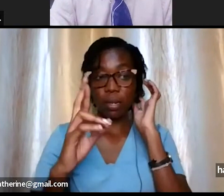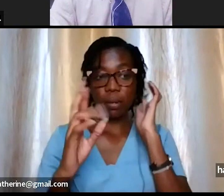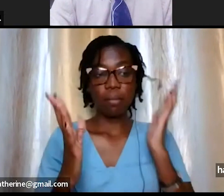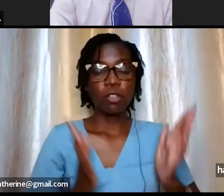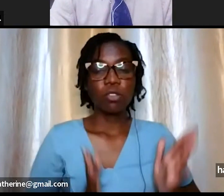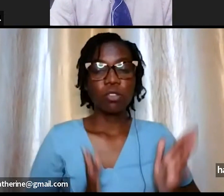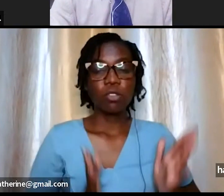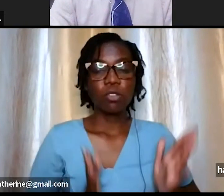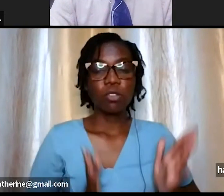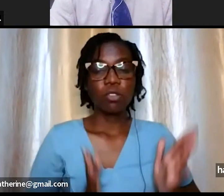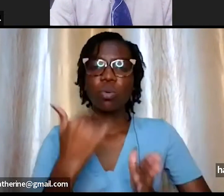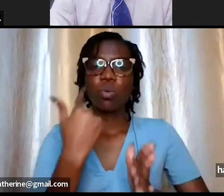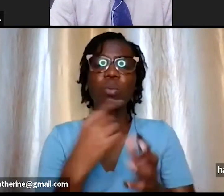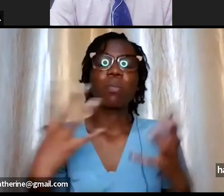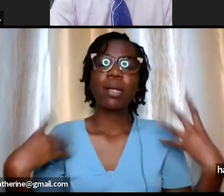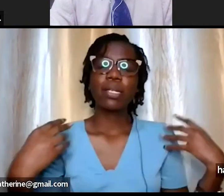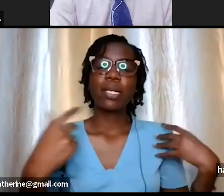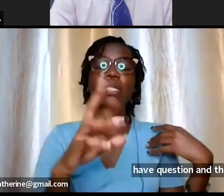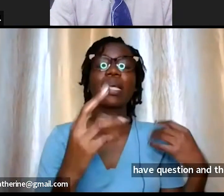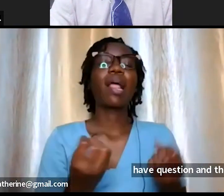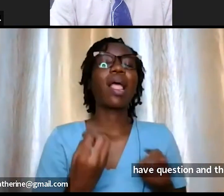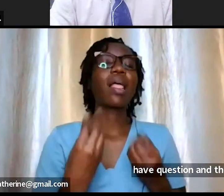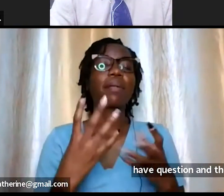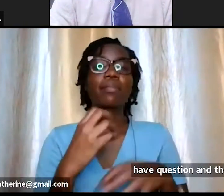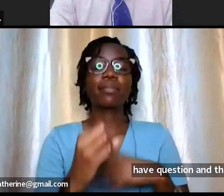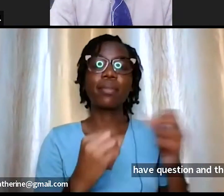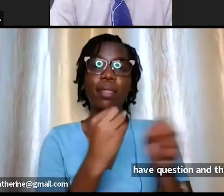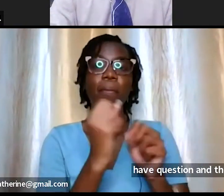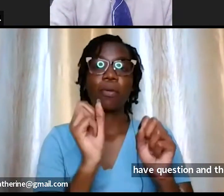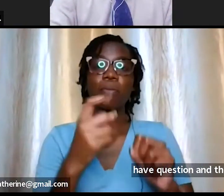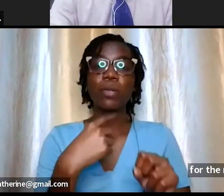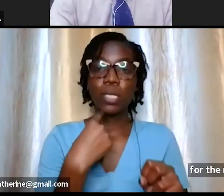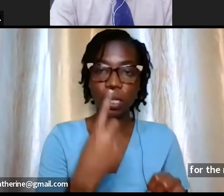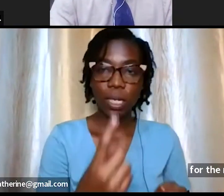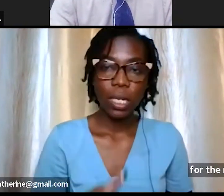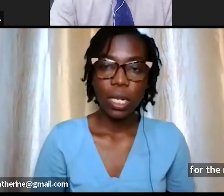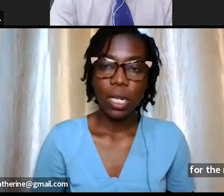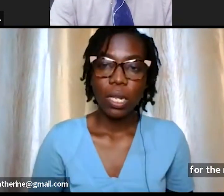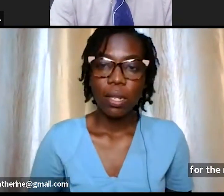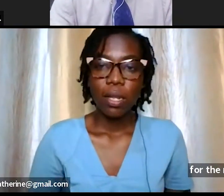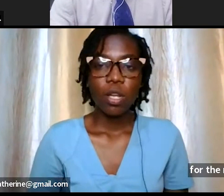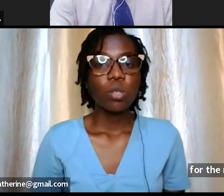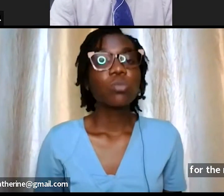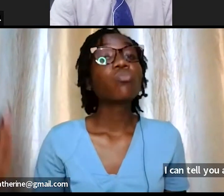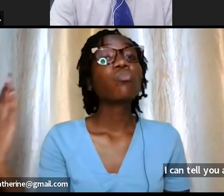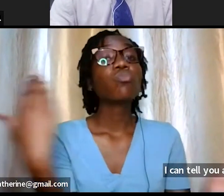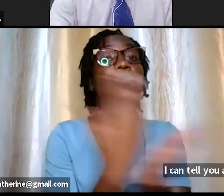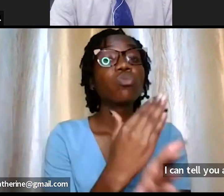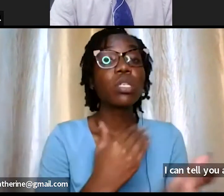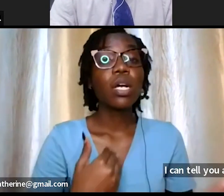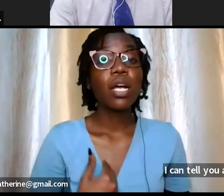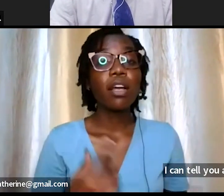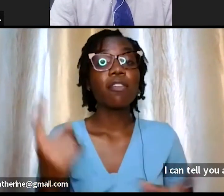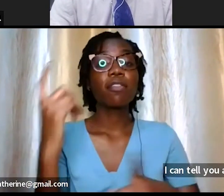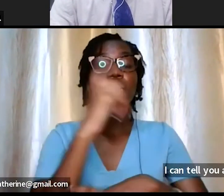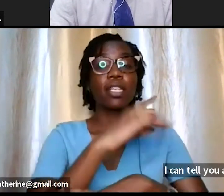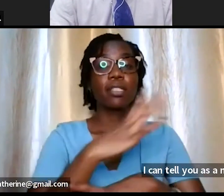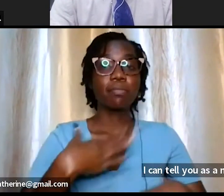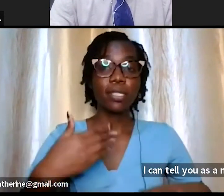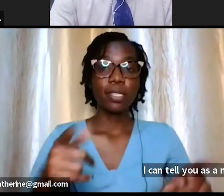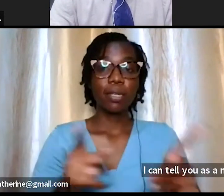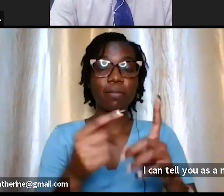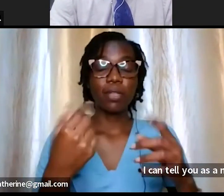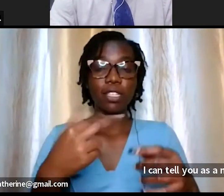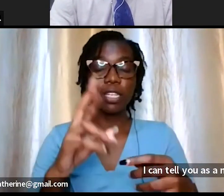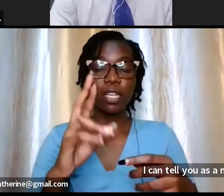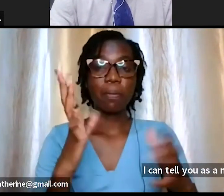the number of years I have, I can tell you as a matter of fact, there are days that as a HR person, you will have to side